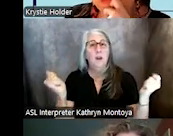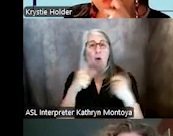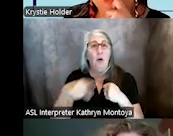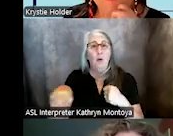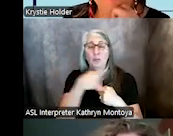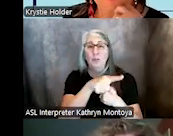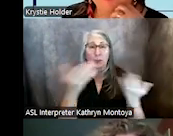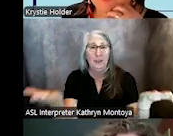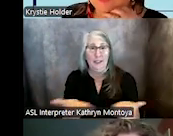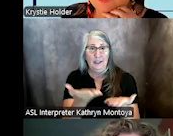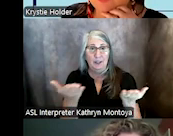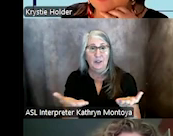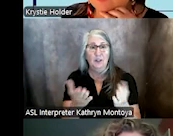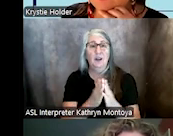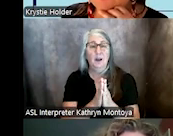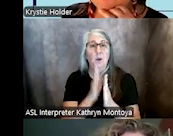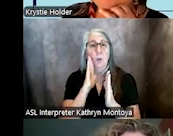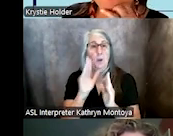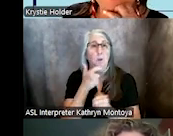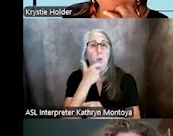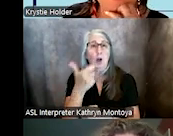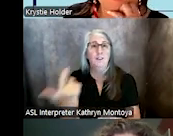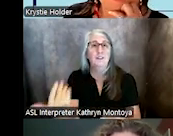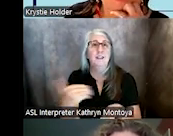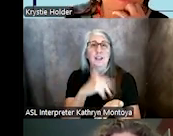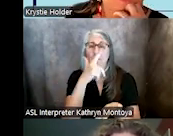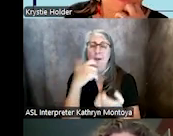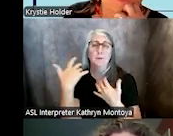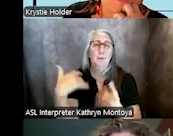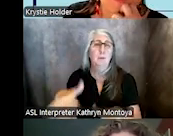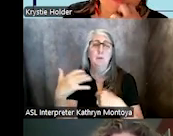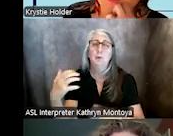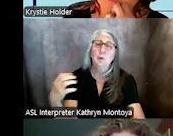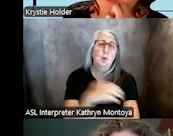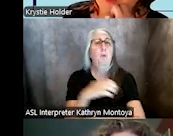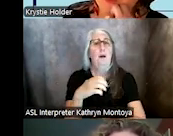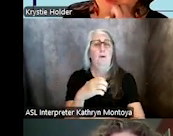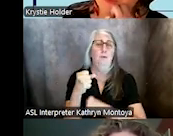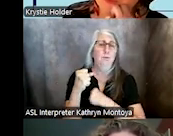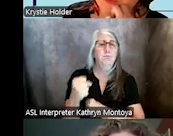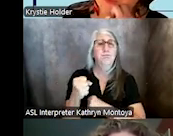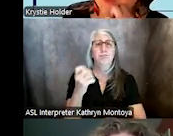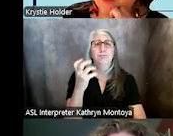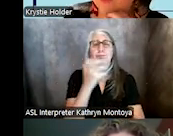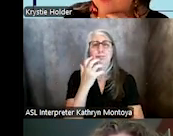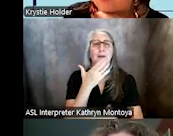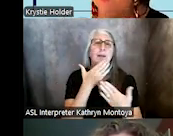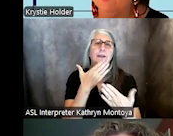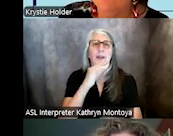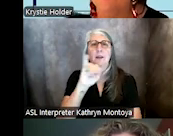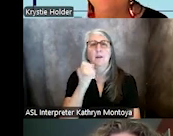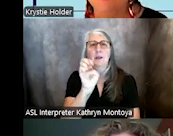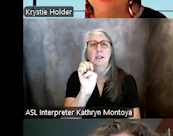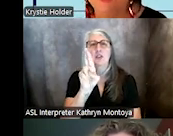goes back to watch this recording because it's so powerful. And thank you, Jericho, Taylor,